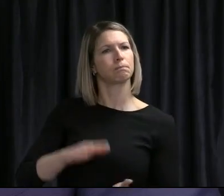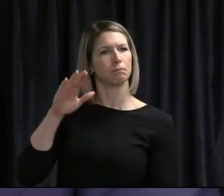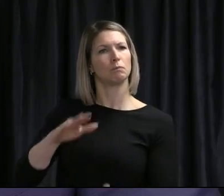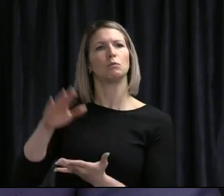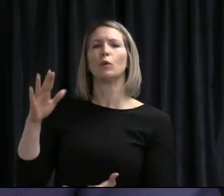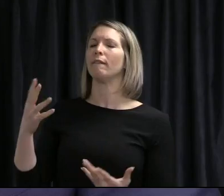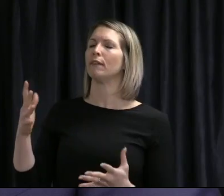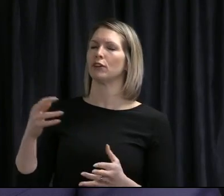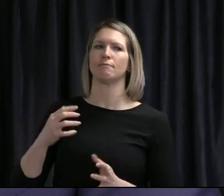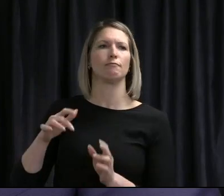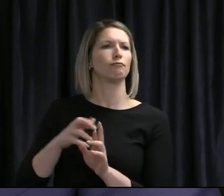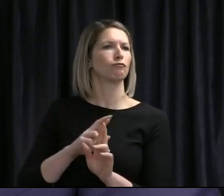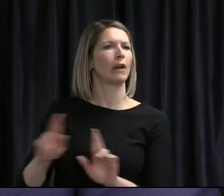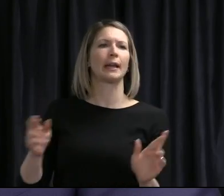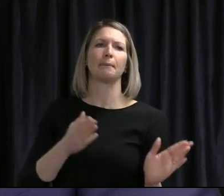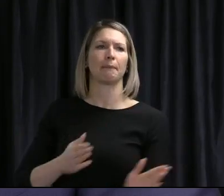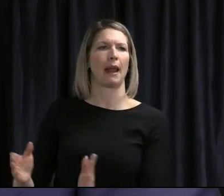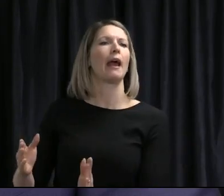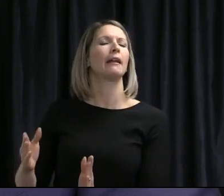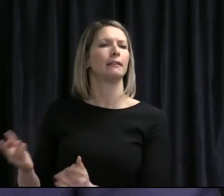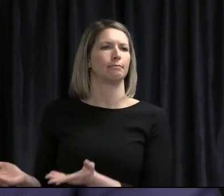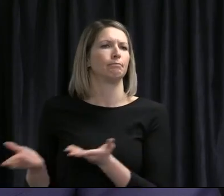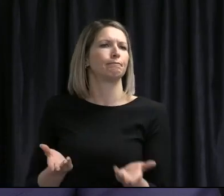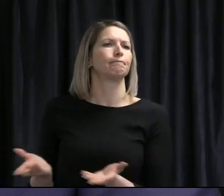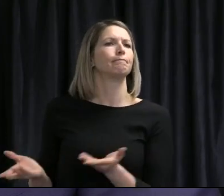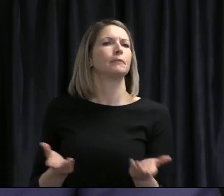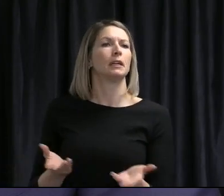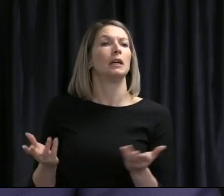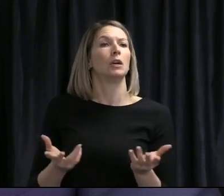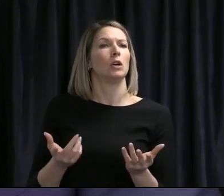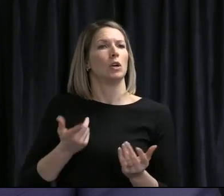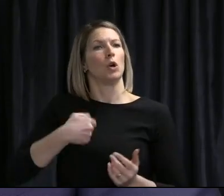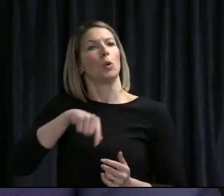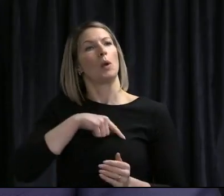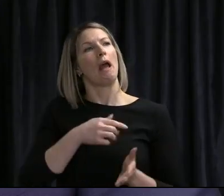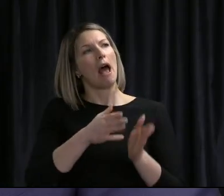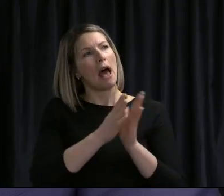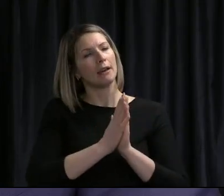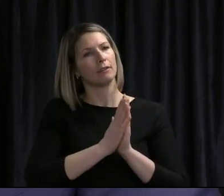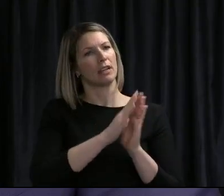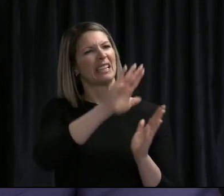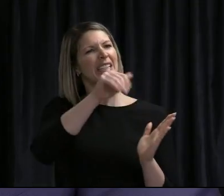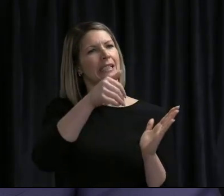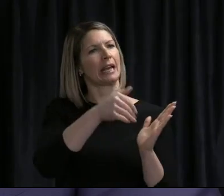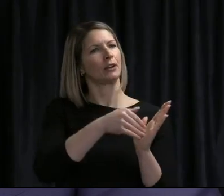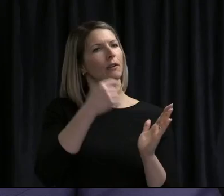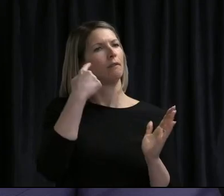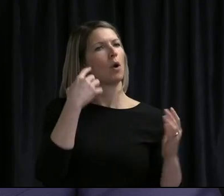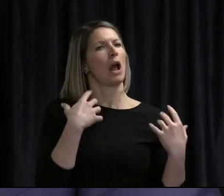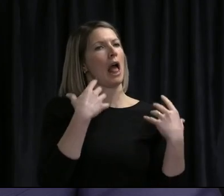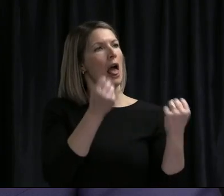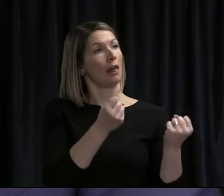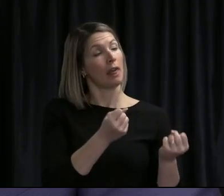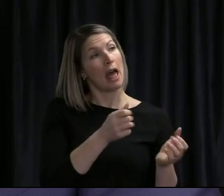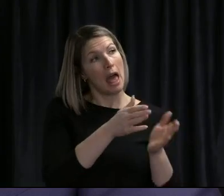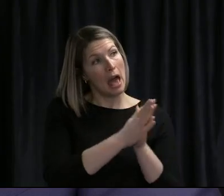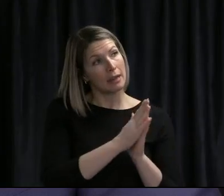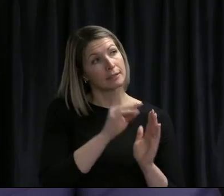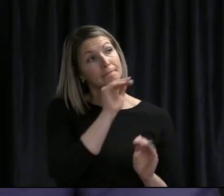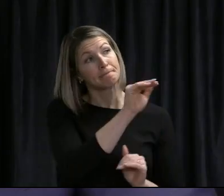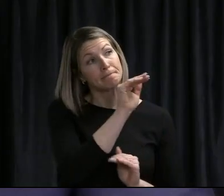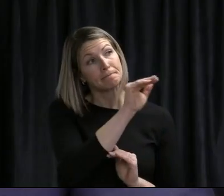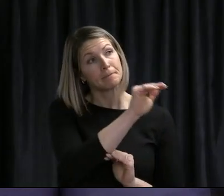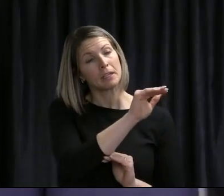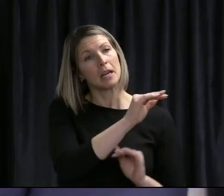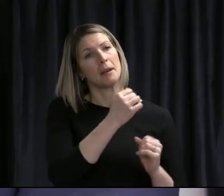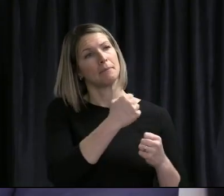regional health authorities tell us may be necessary. We're looking to the Centre for Health Information to ensure the